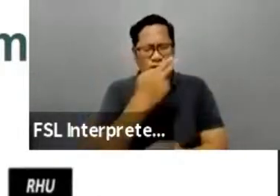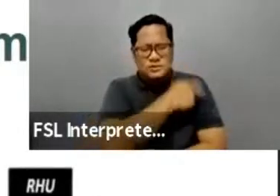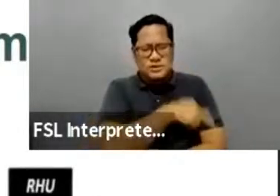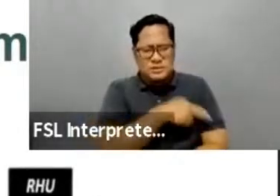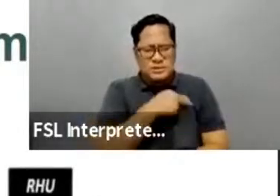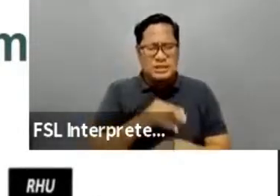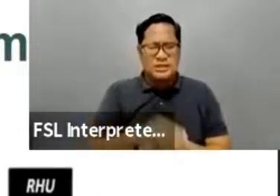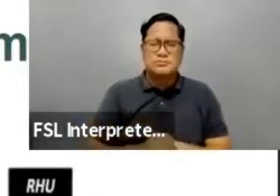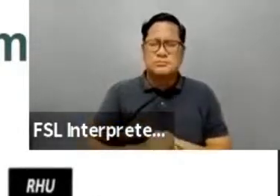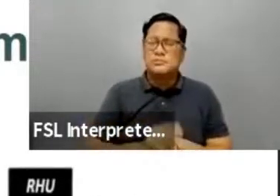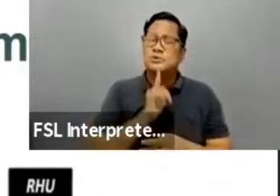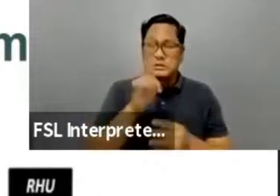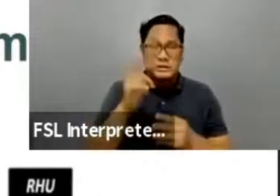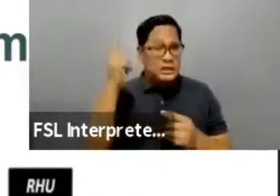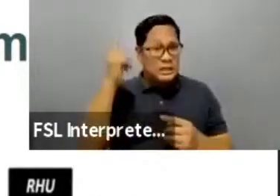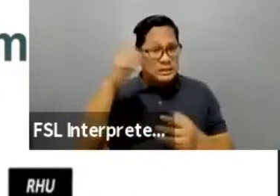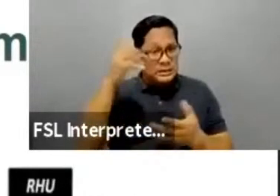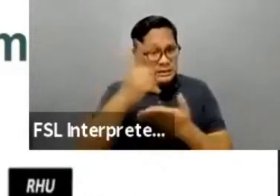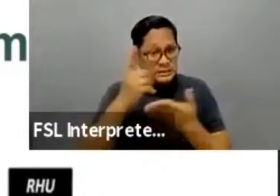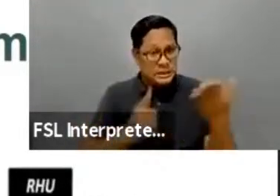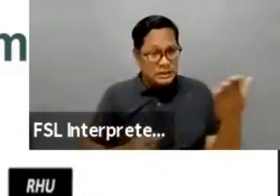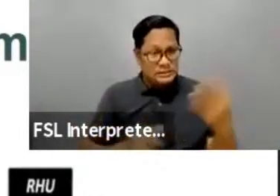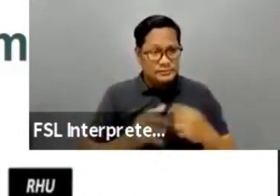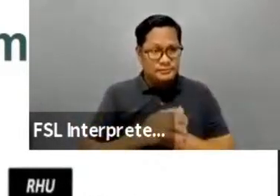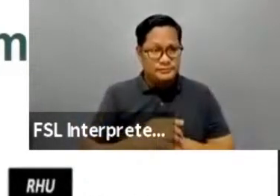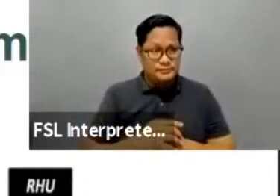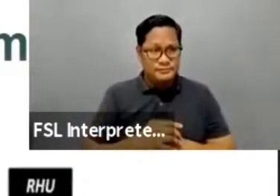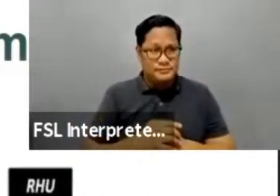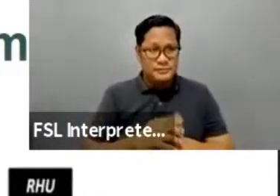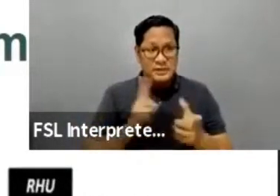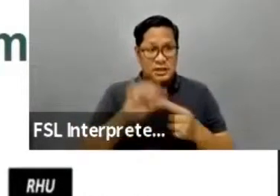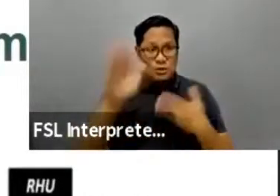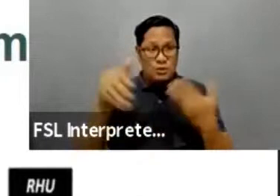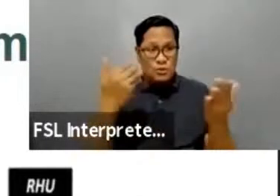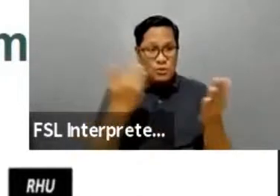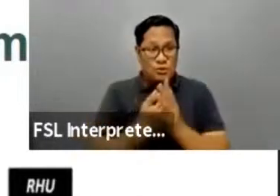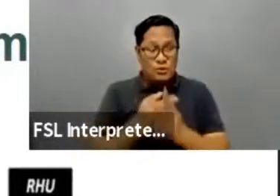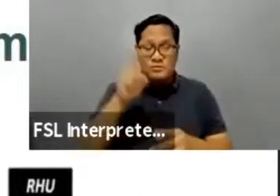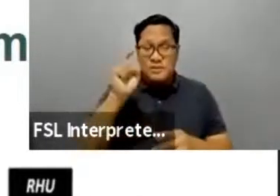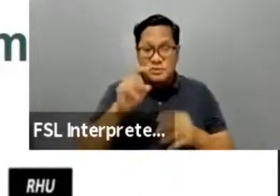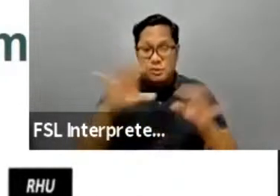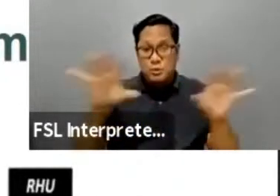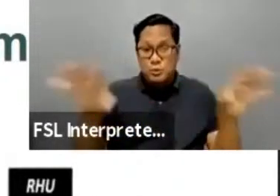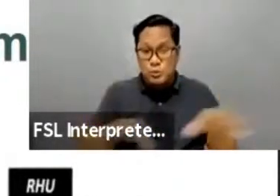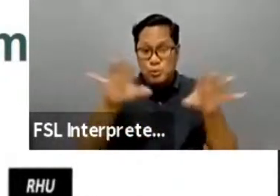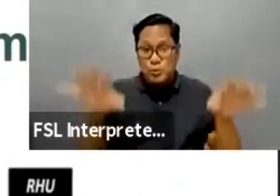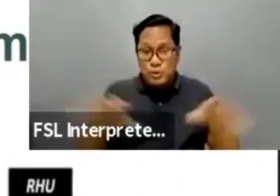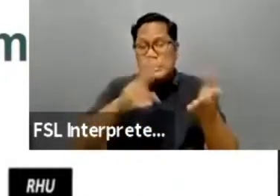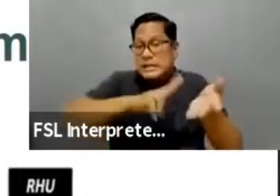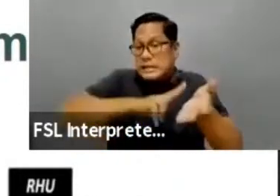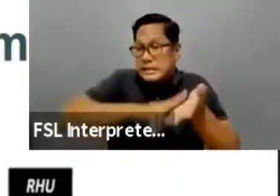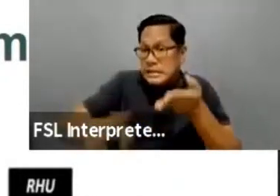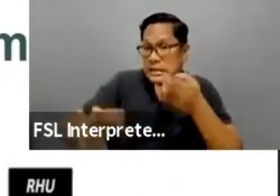That's the design. And all of this is supposed to be working nicely,